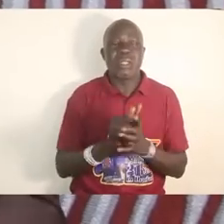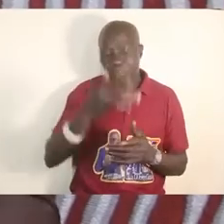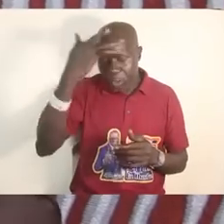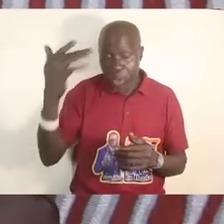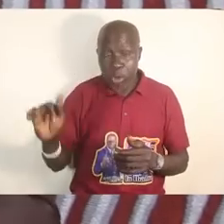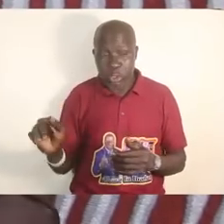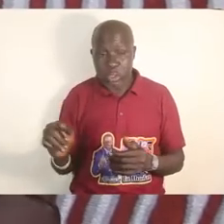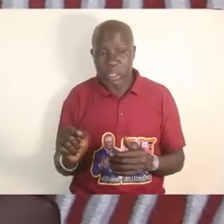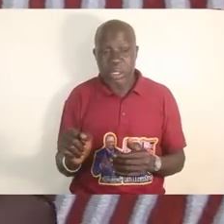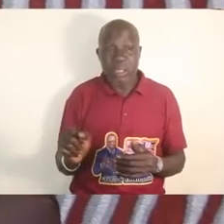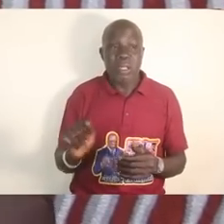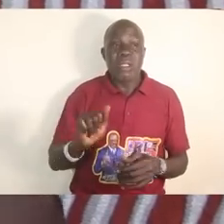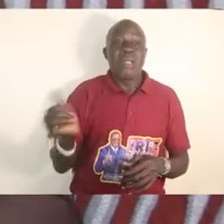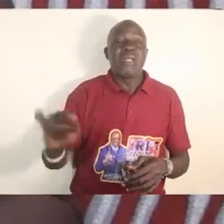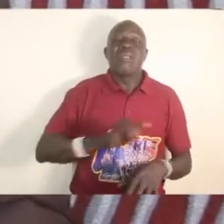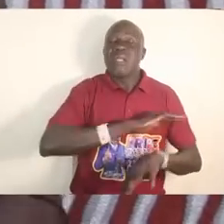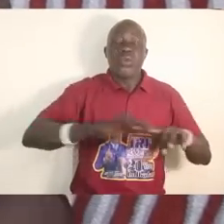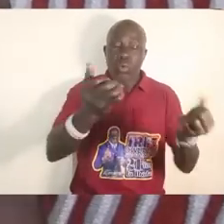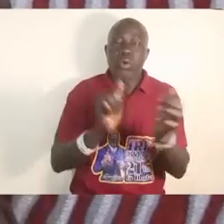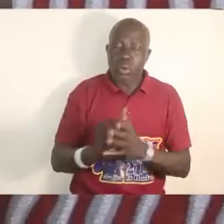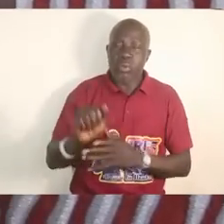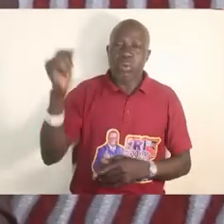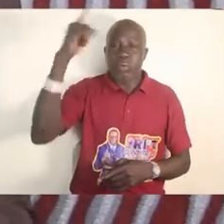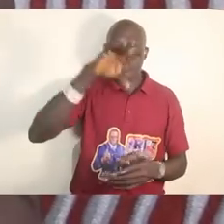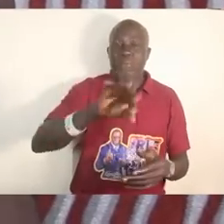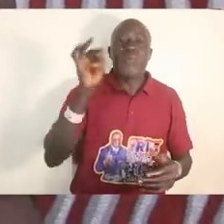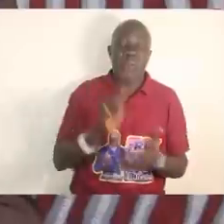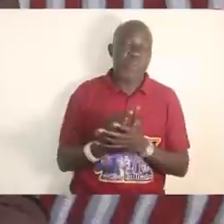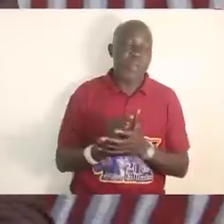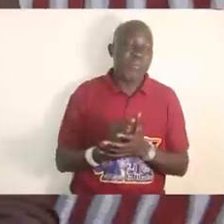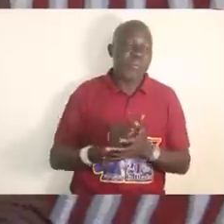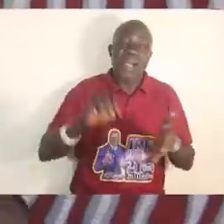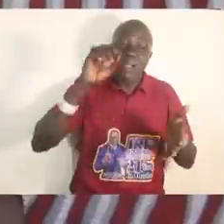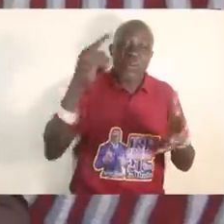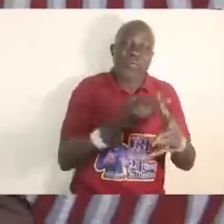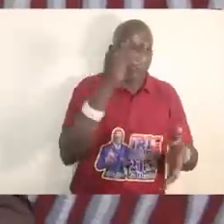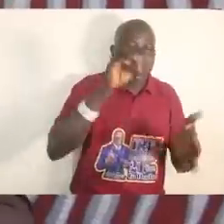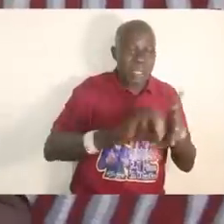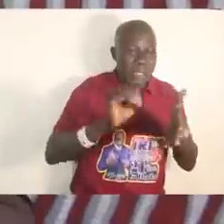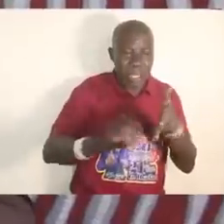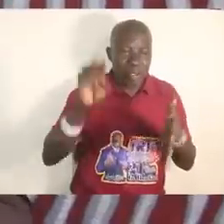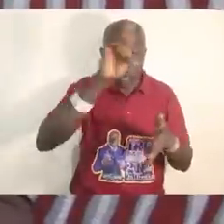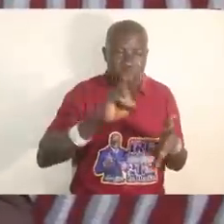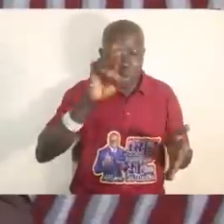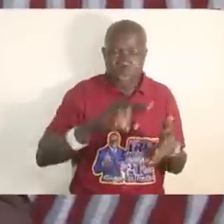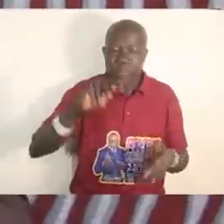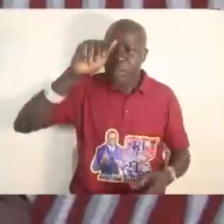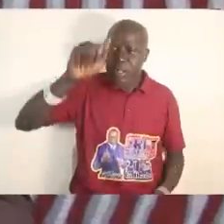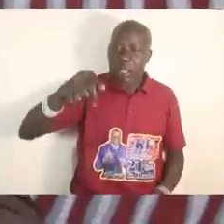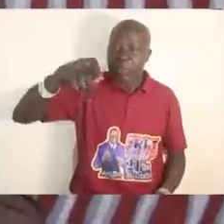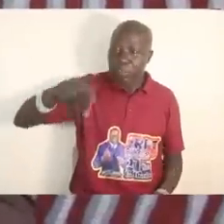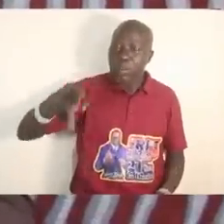Nítorí wípé. Because. Wọ́n àti verify page wa. They have not verified our page. Account mi ti àkọ́kọ́ láti bẹ̀rẹ̀. My first account will be used. AP